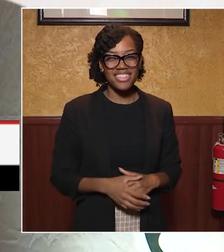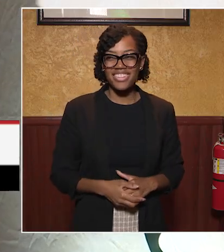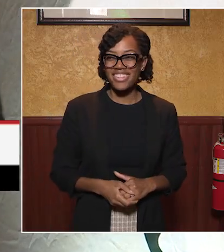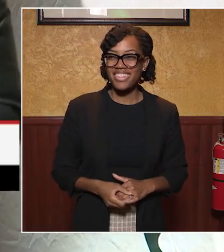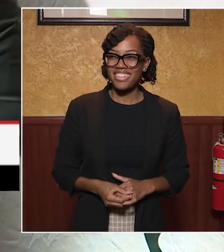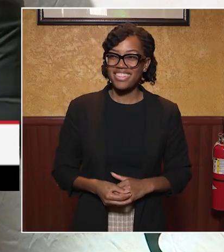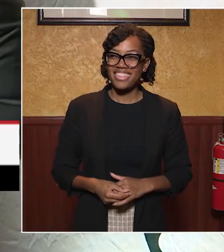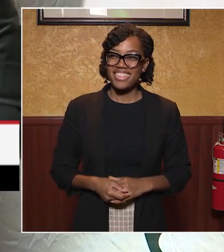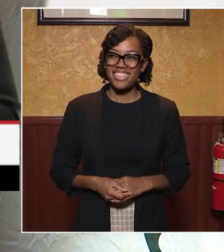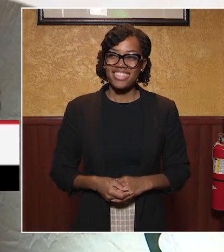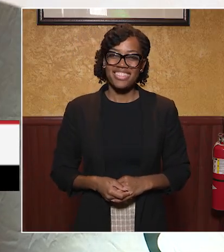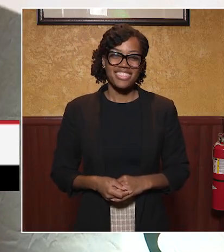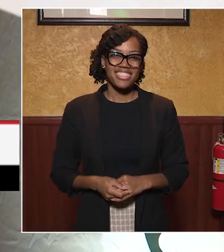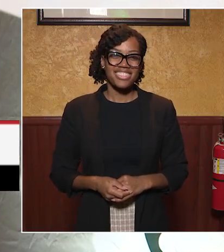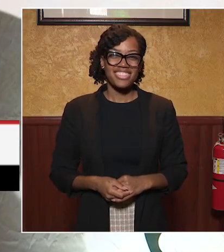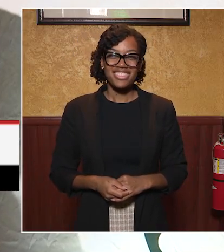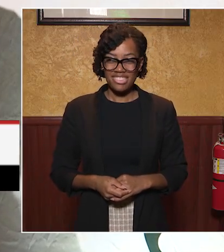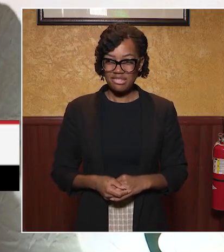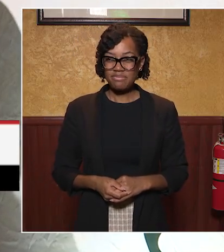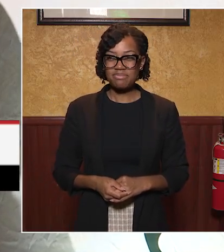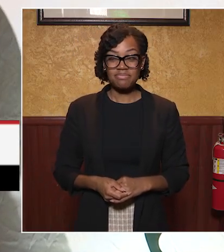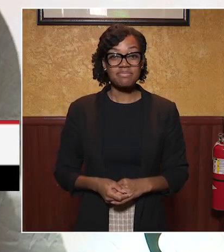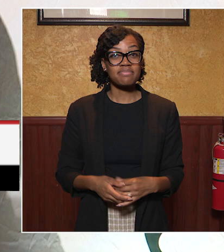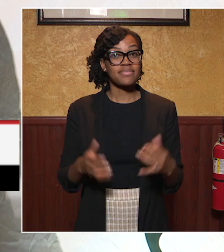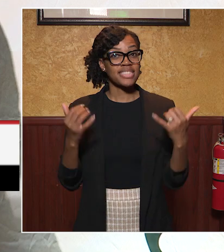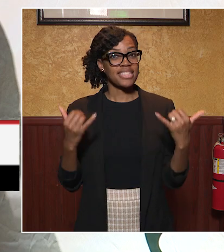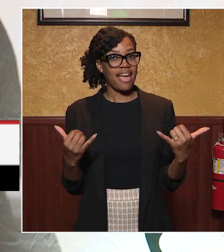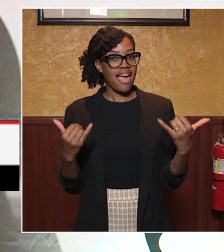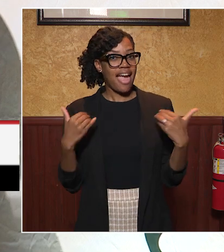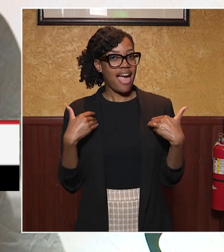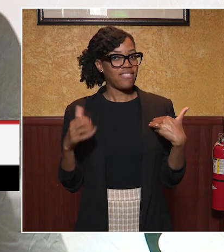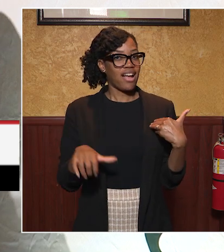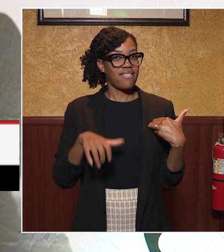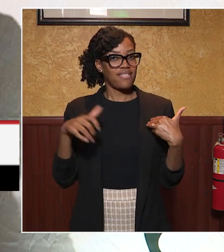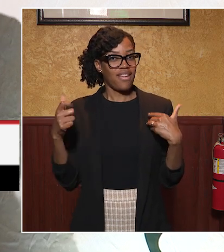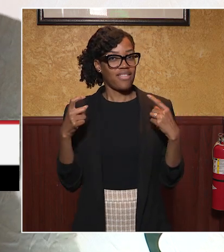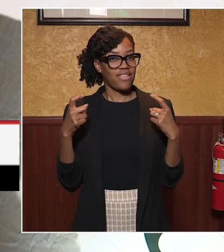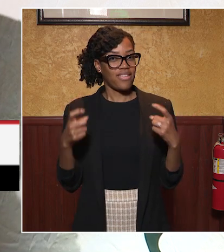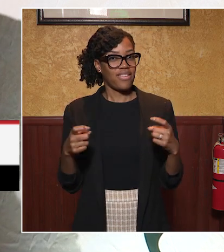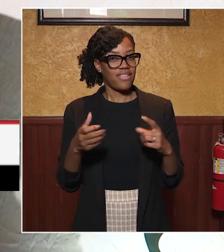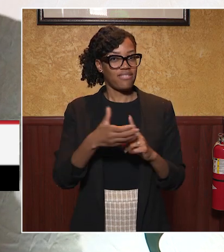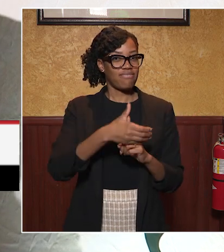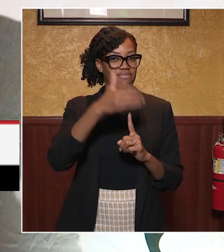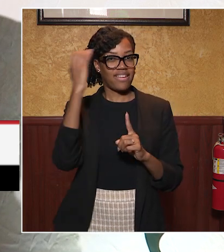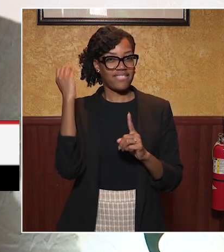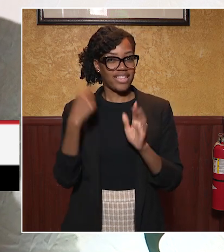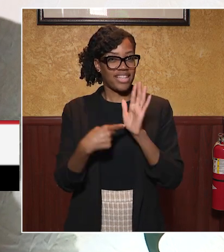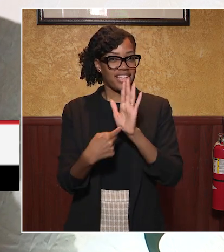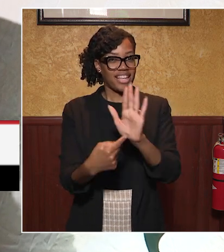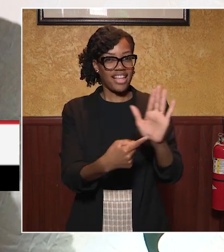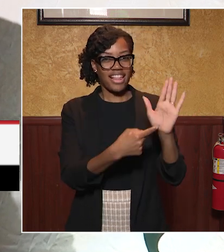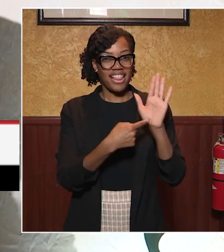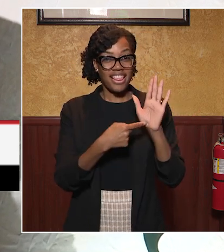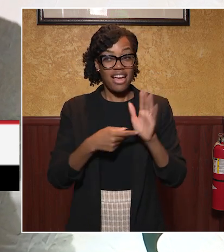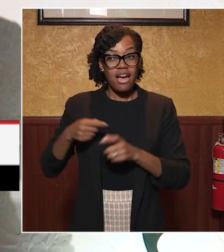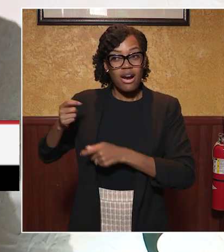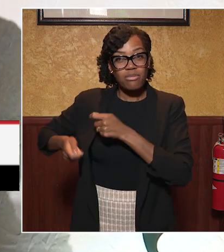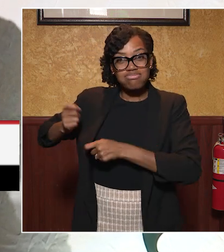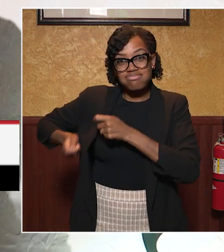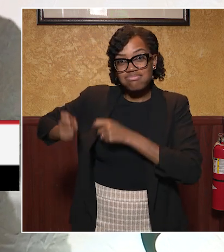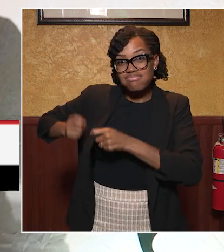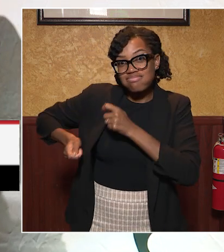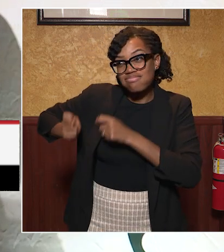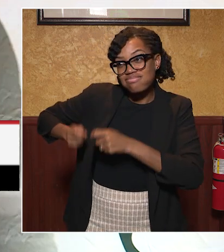it. So we have another reveal that I believe is coming. So again, we're going to unwrap an